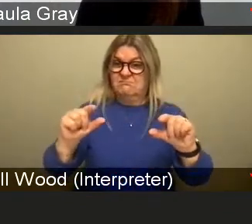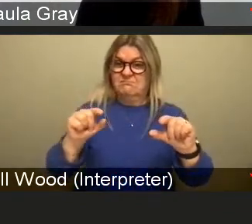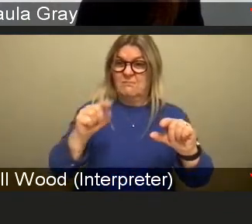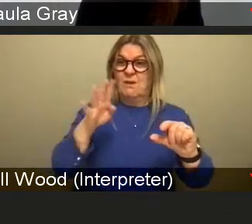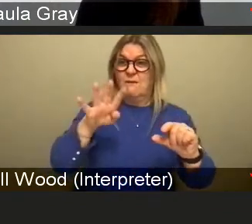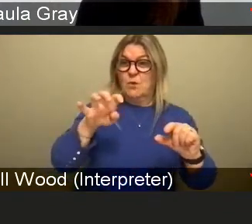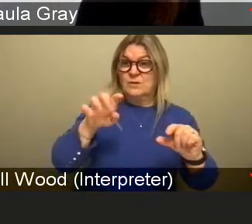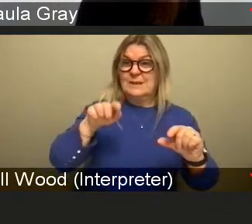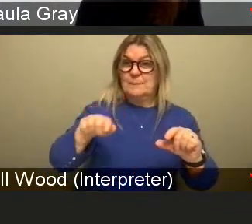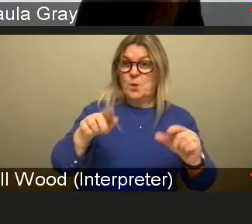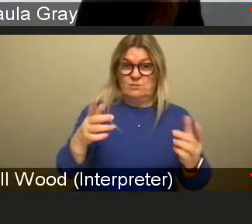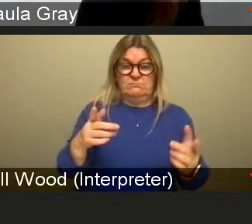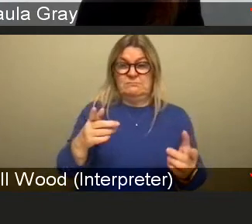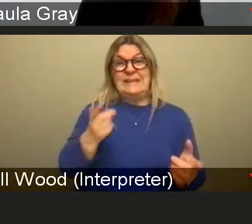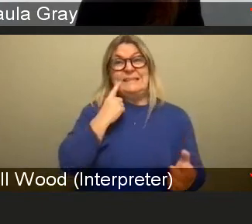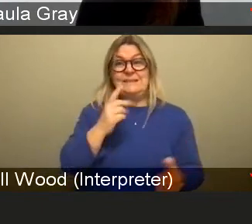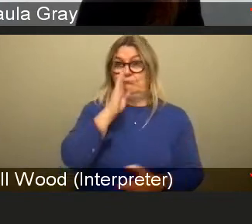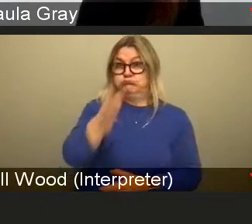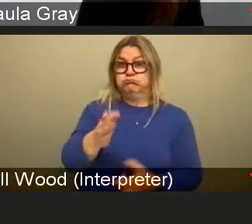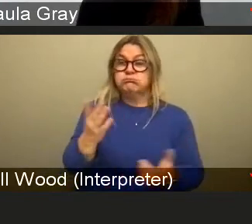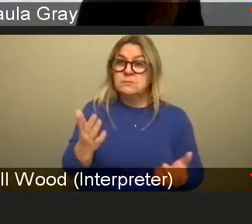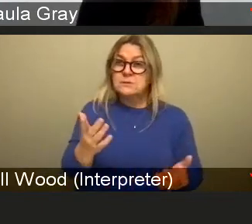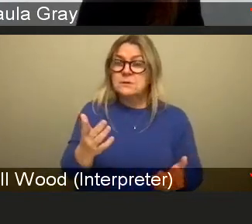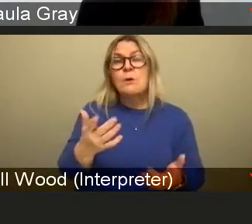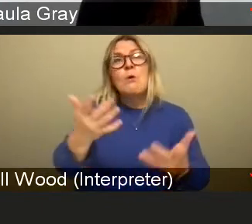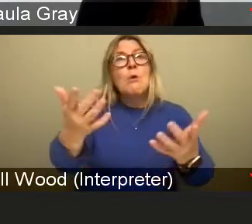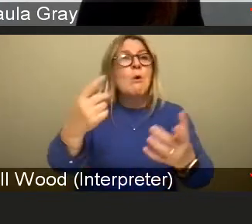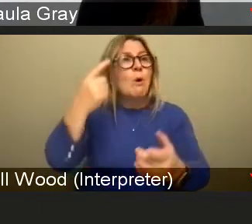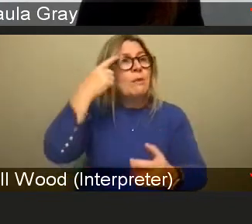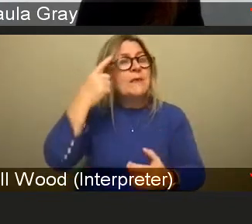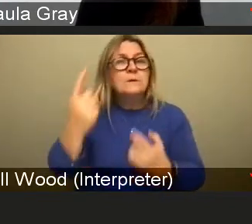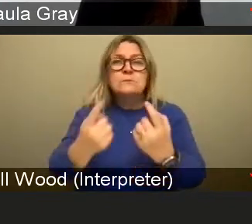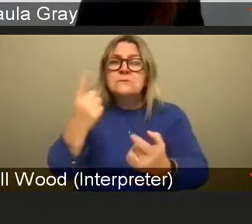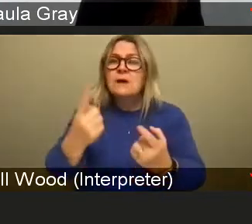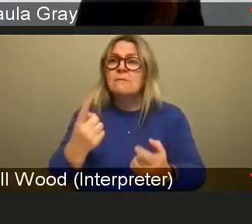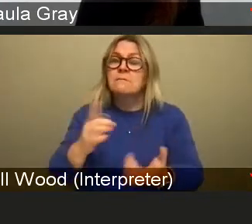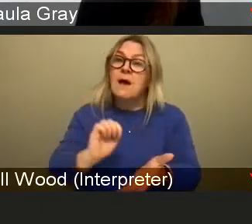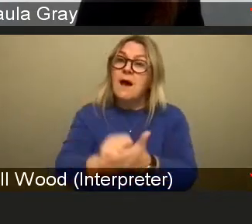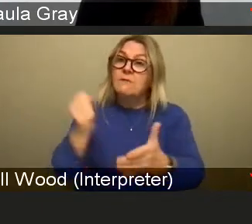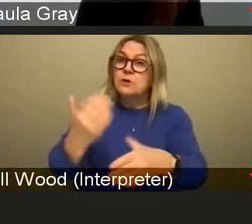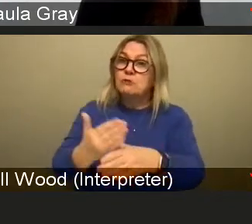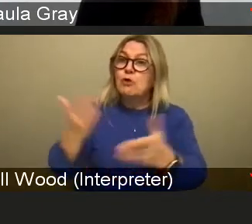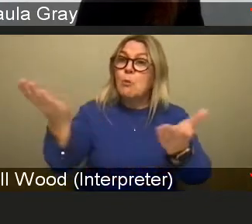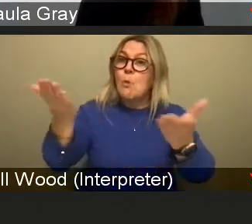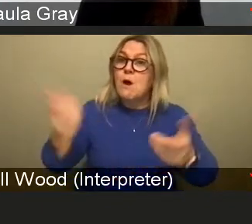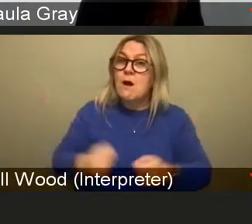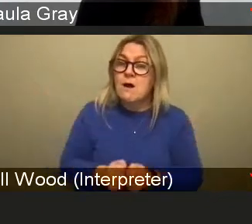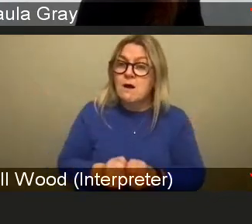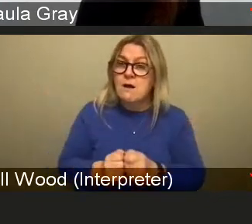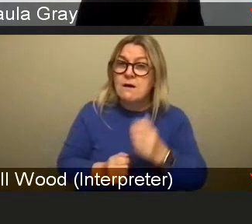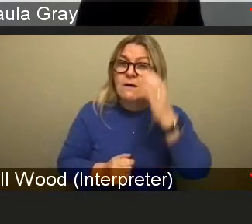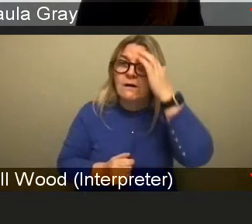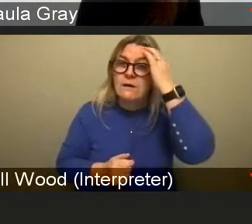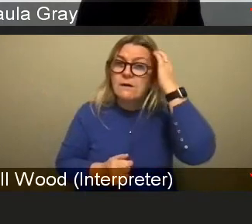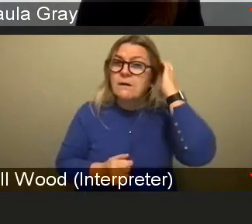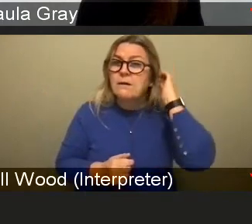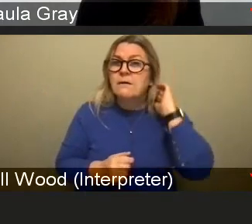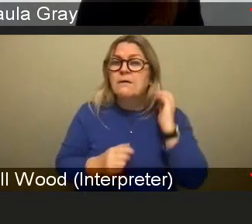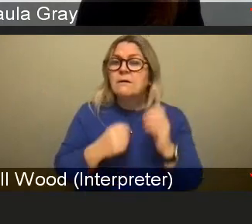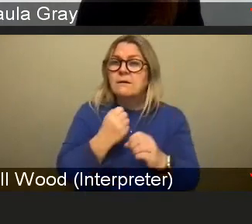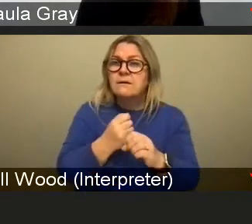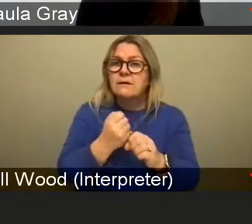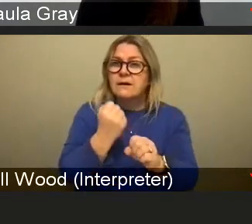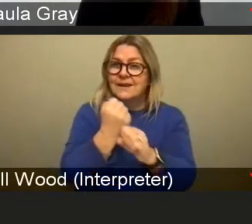jobs. The point Gary made earlier really resonated with me, and it's something we hear all the time. All